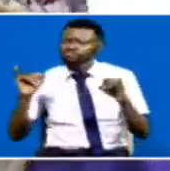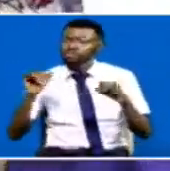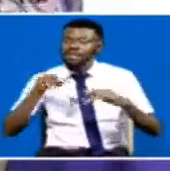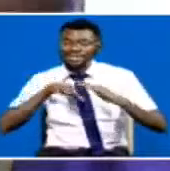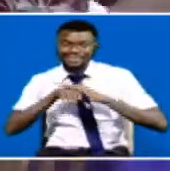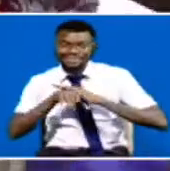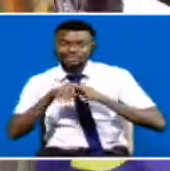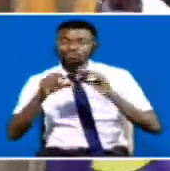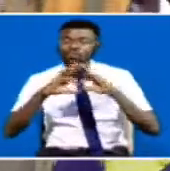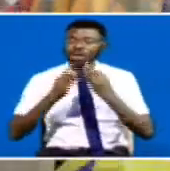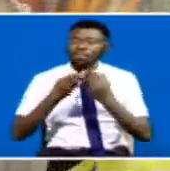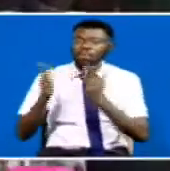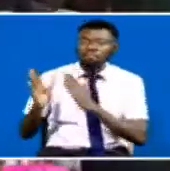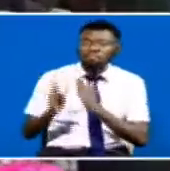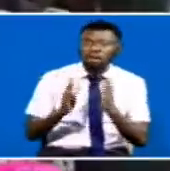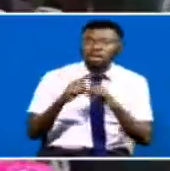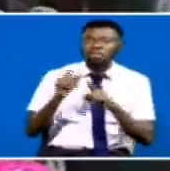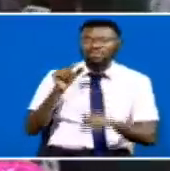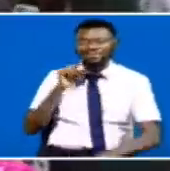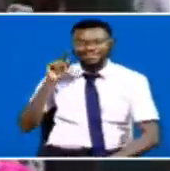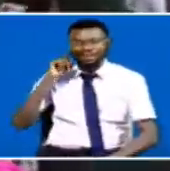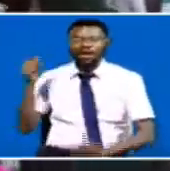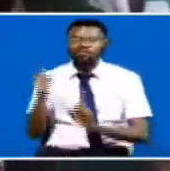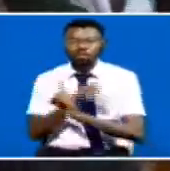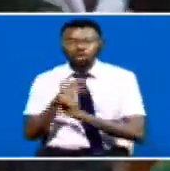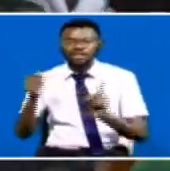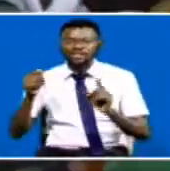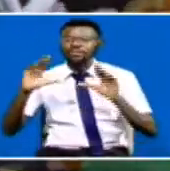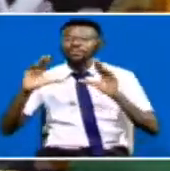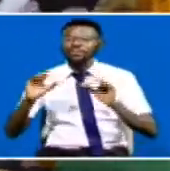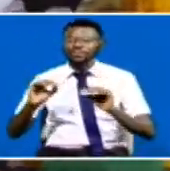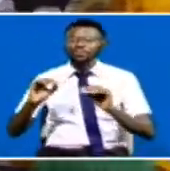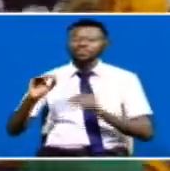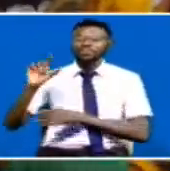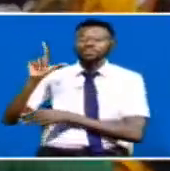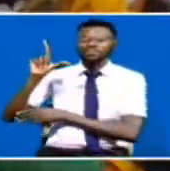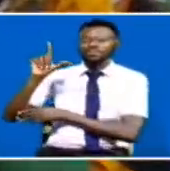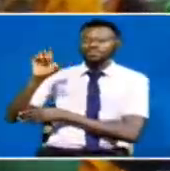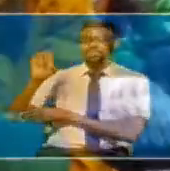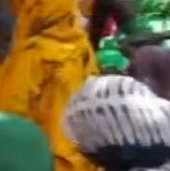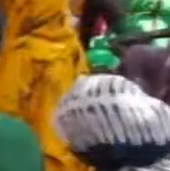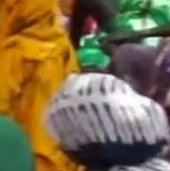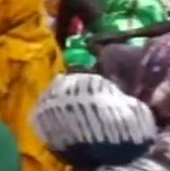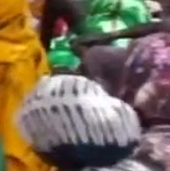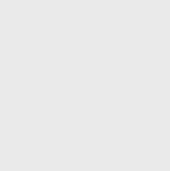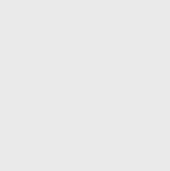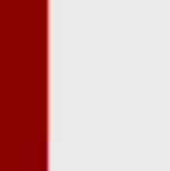the eradication of gender-based violence. Levis Msumba, KTN News.